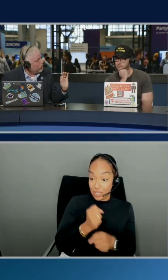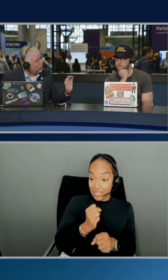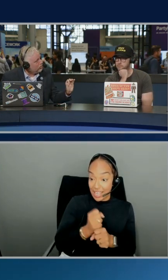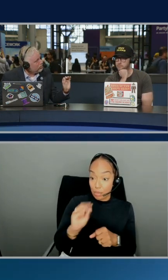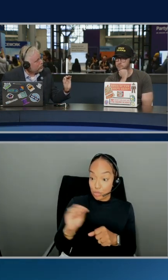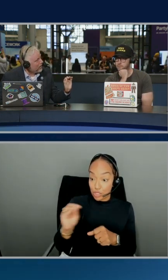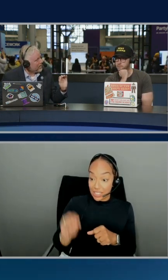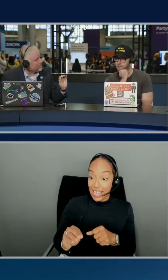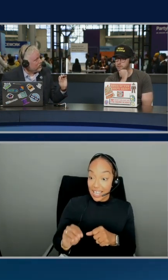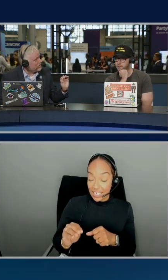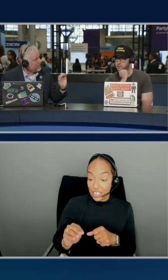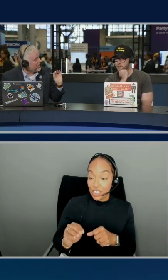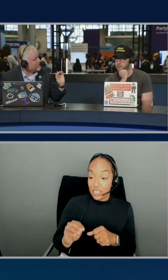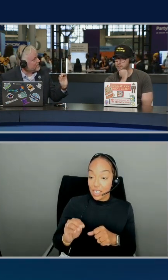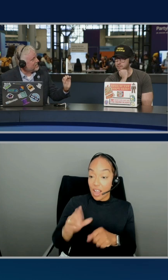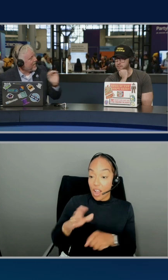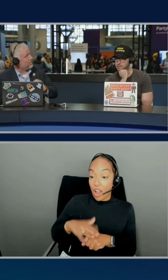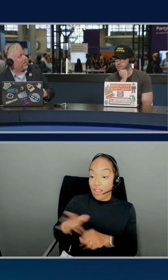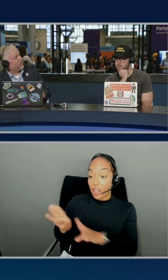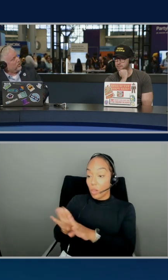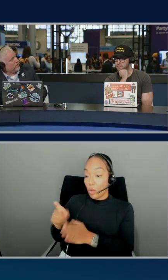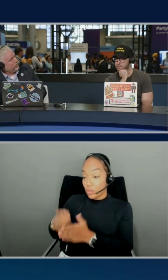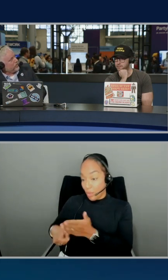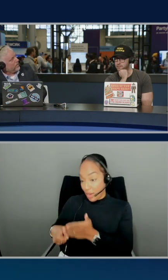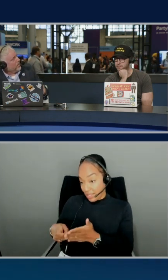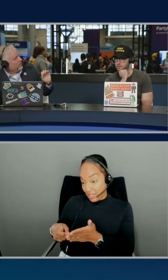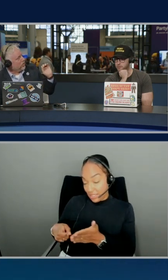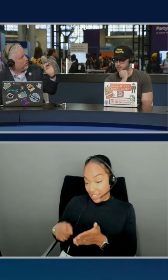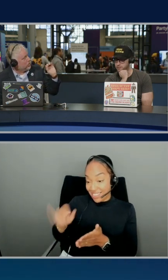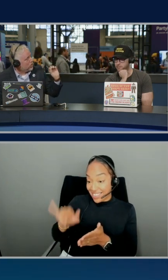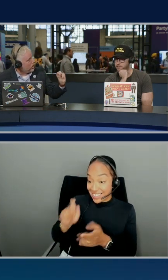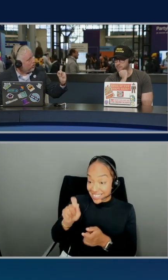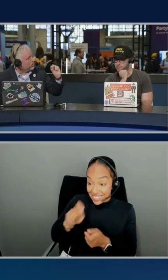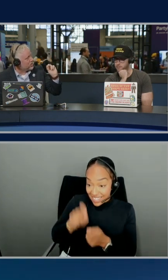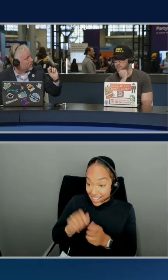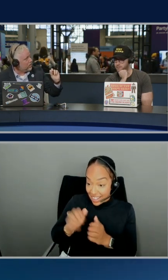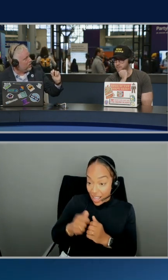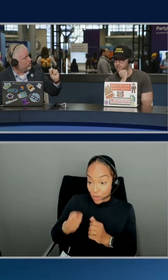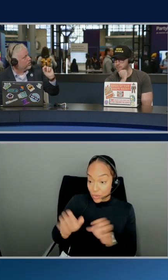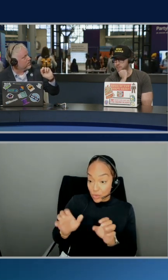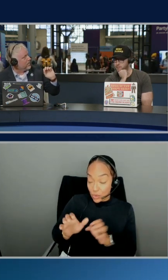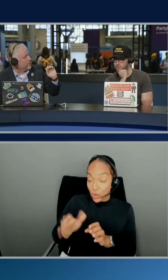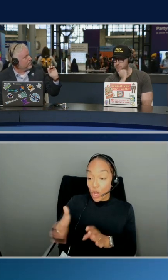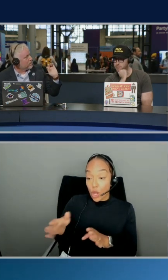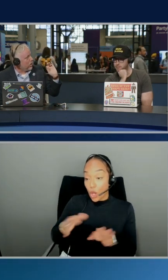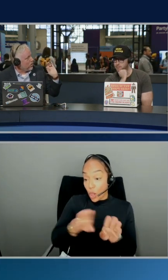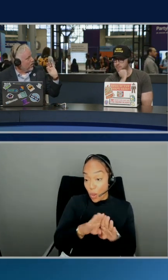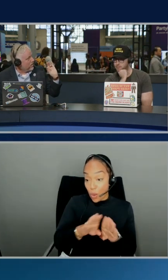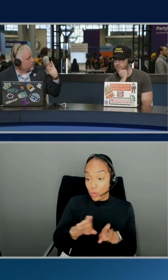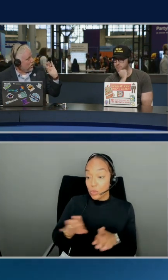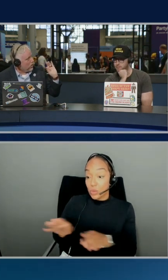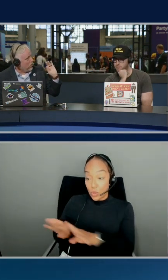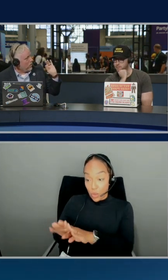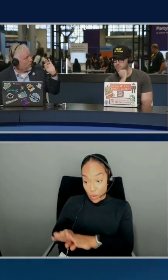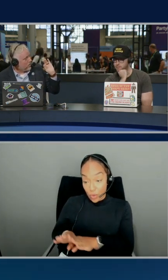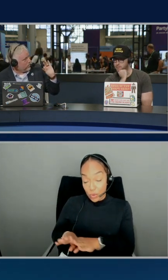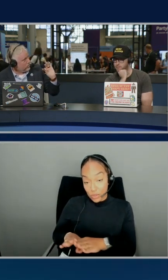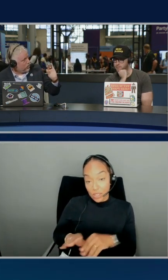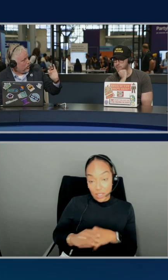the close price. Notice that's exactly how you would do it. Okay. You would do close to close. Okay.